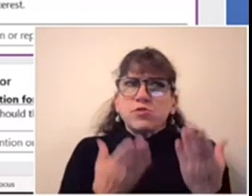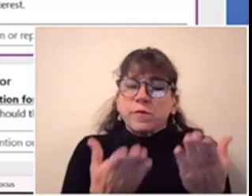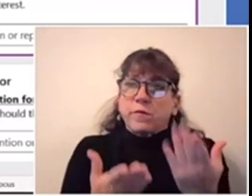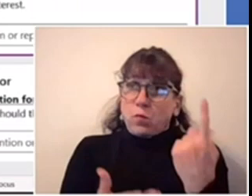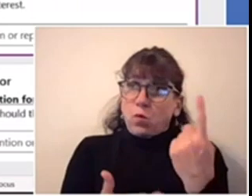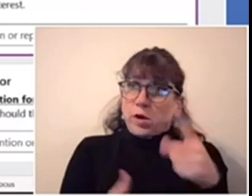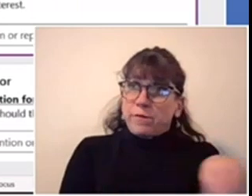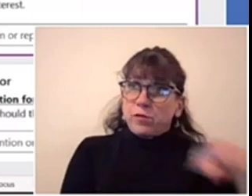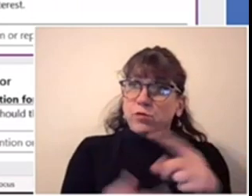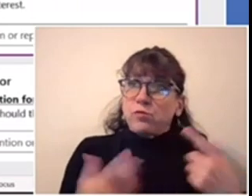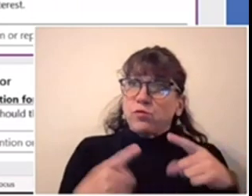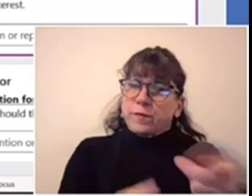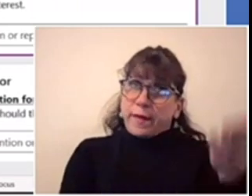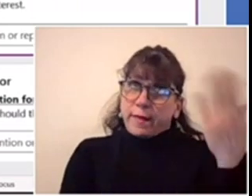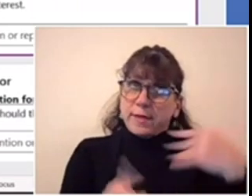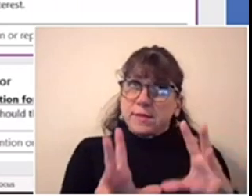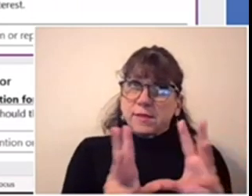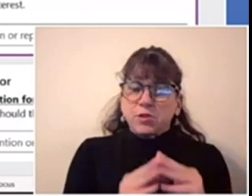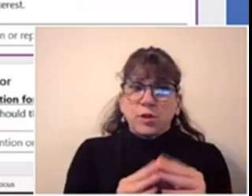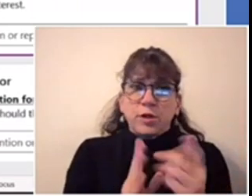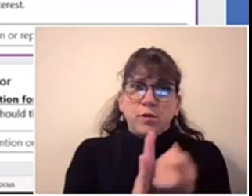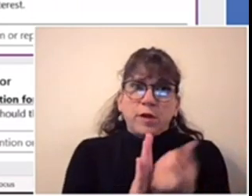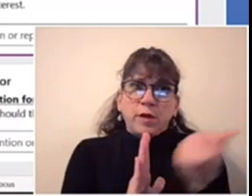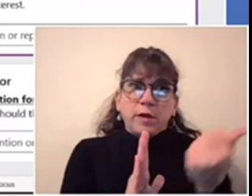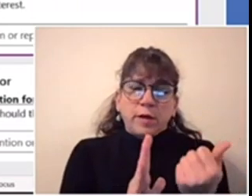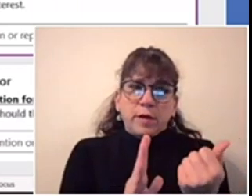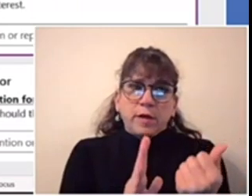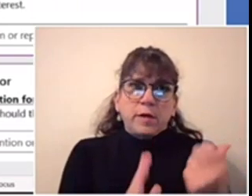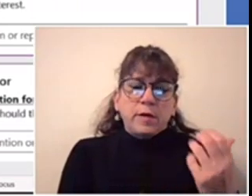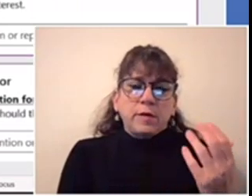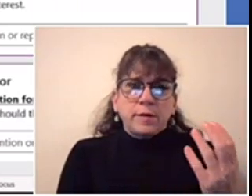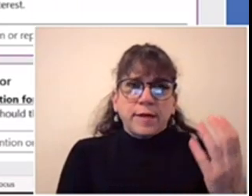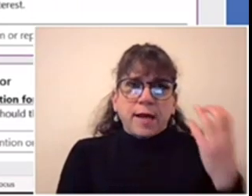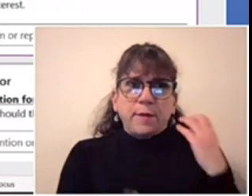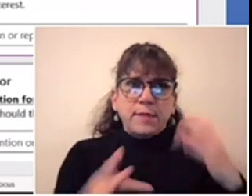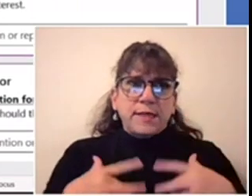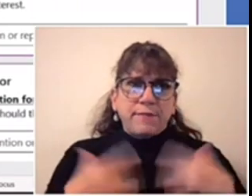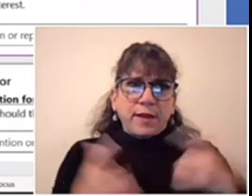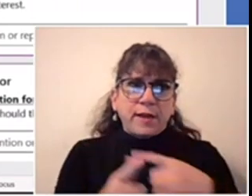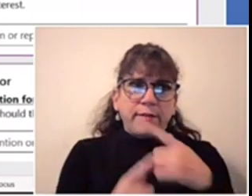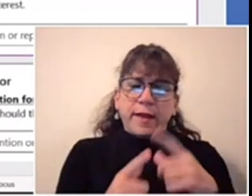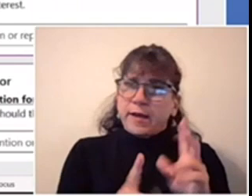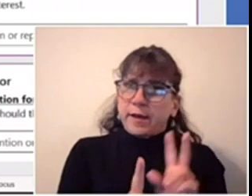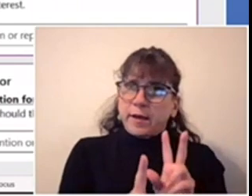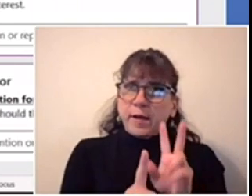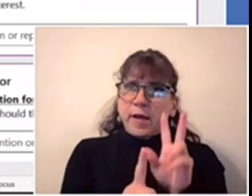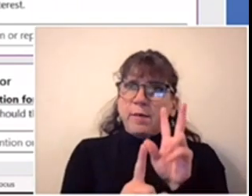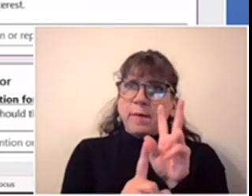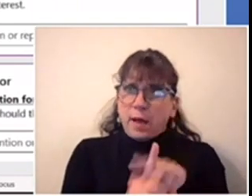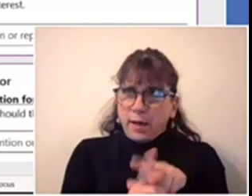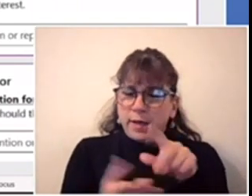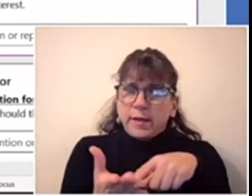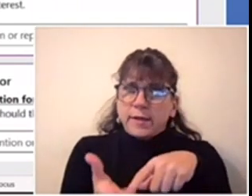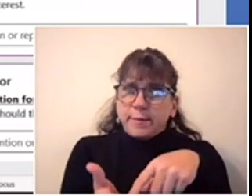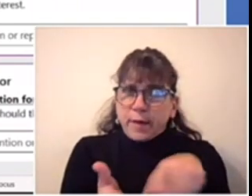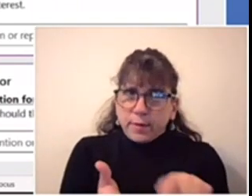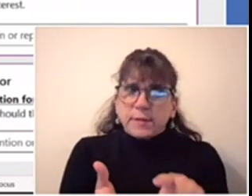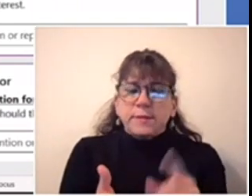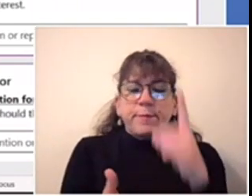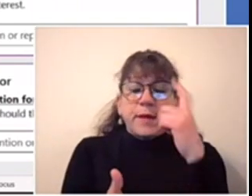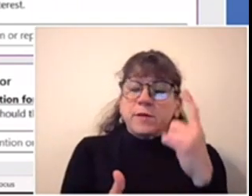during the last session to remove the capitalizing event and then apply the payments. Because we think this is